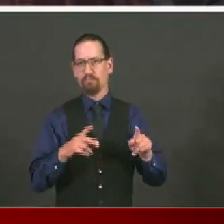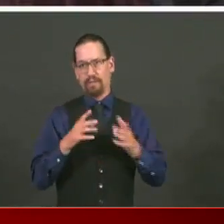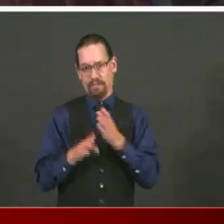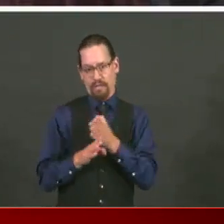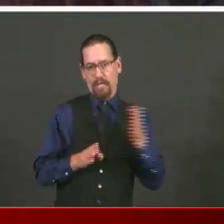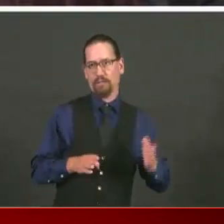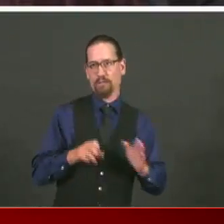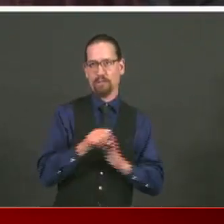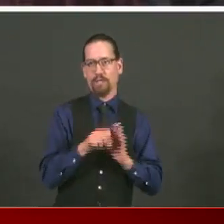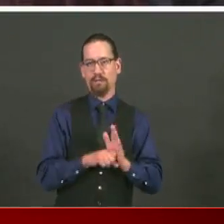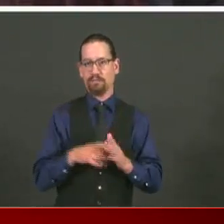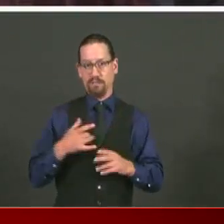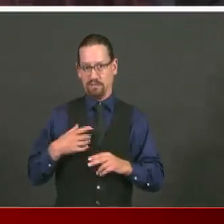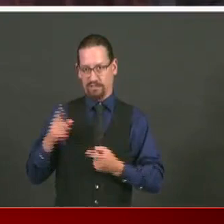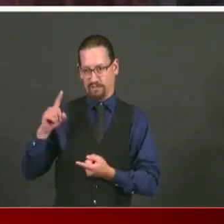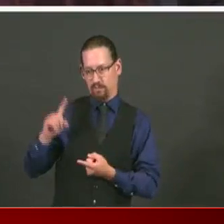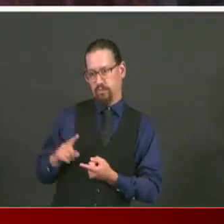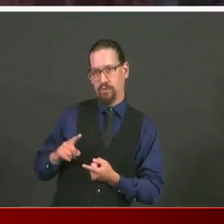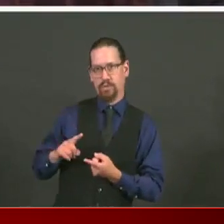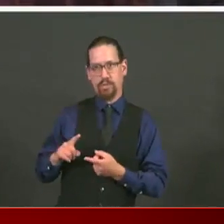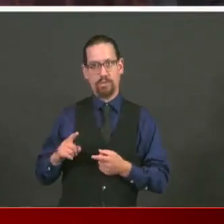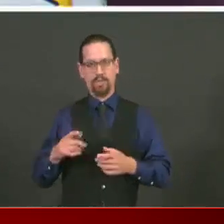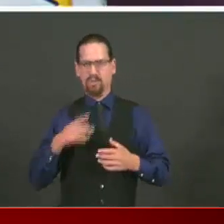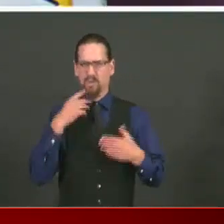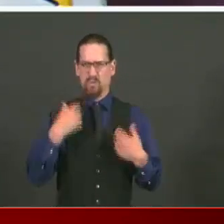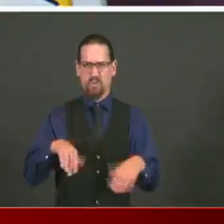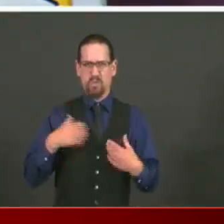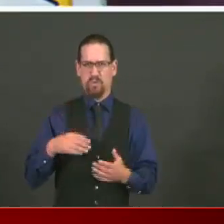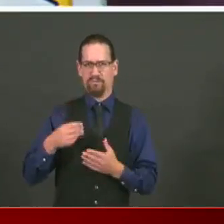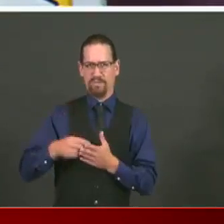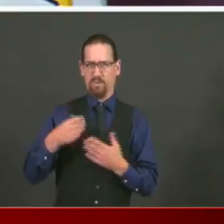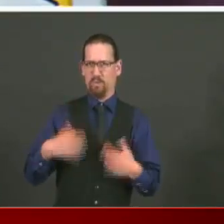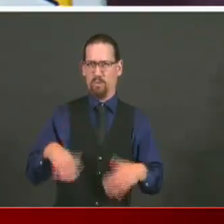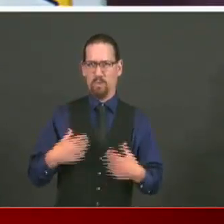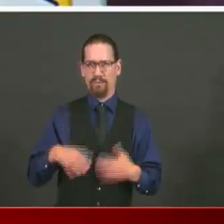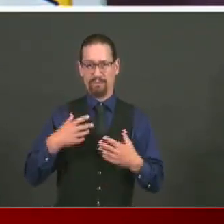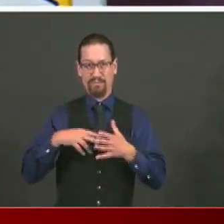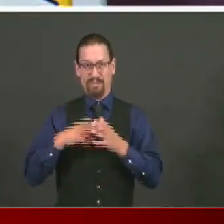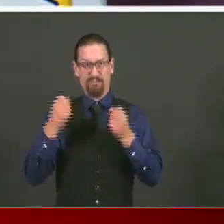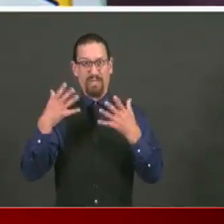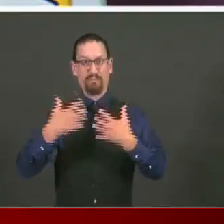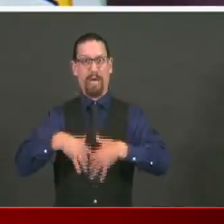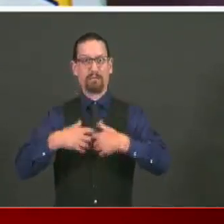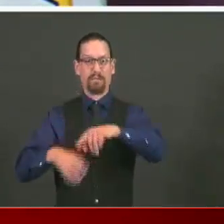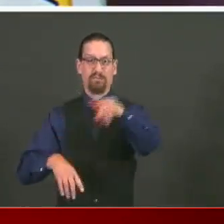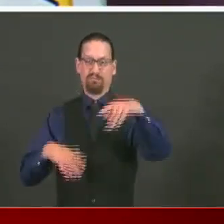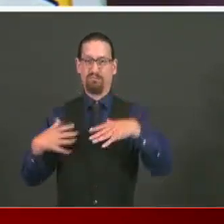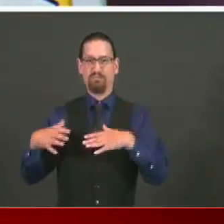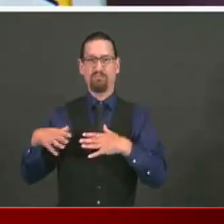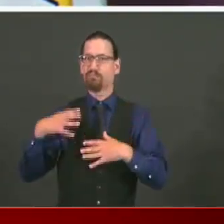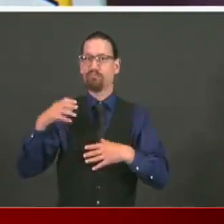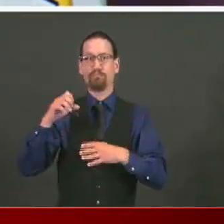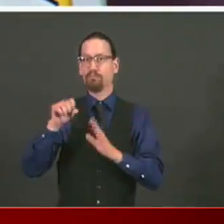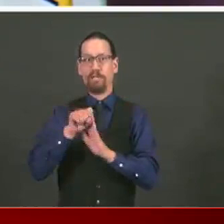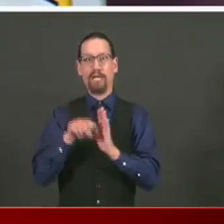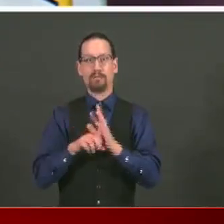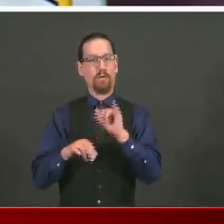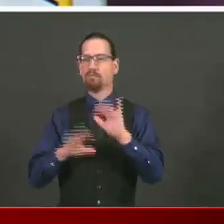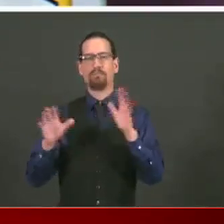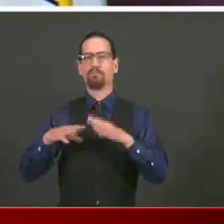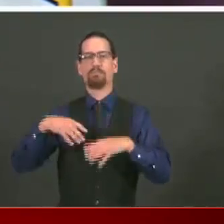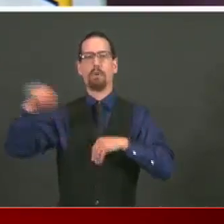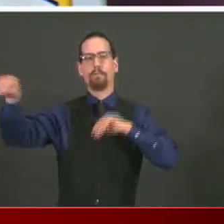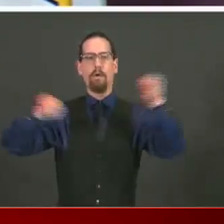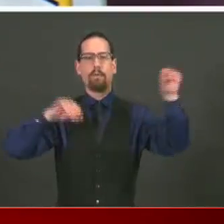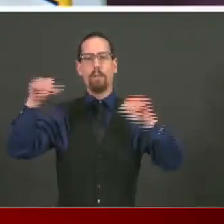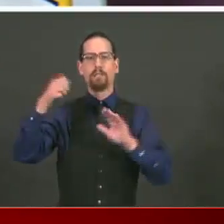how we lost a lot of manufacturing decades ago? So I would say this. Those challenges exist all the time, forever. Rhode Island's been